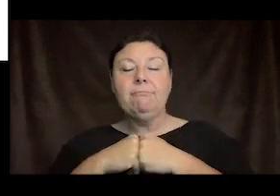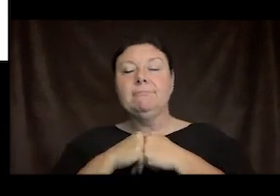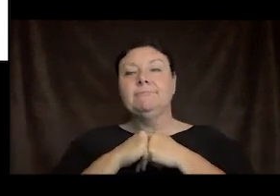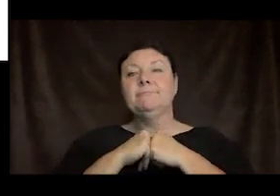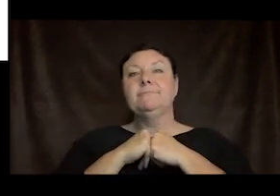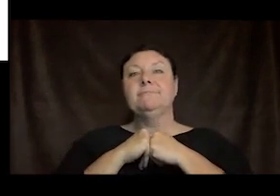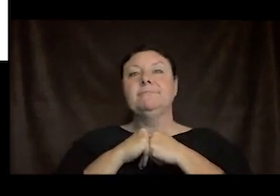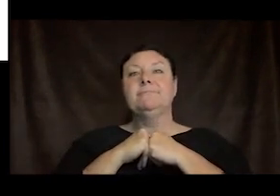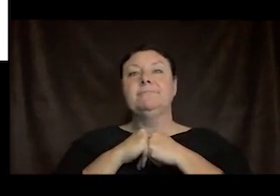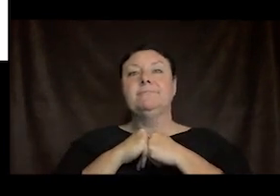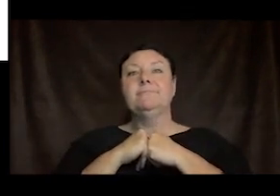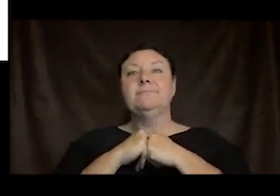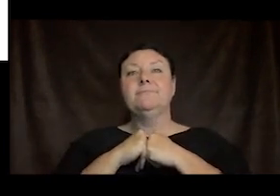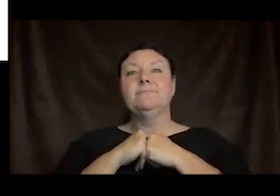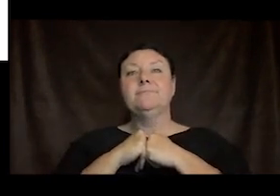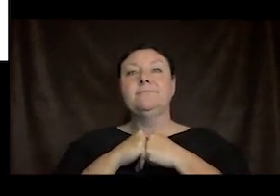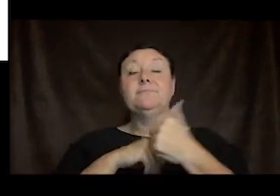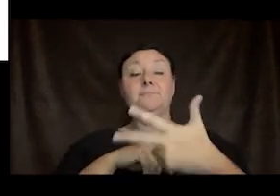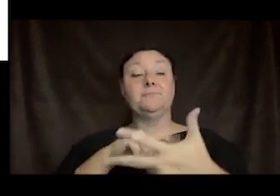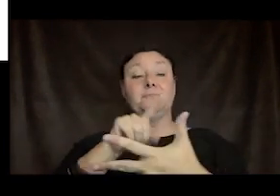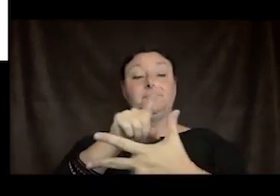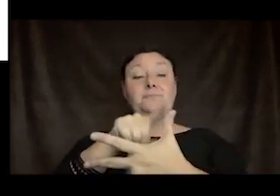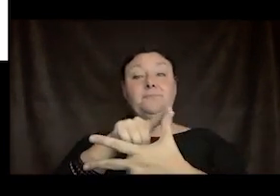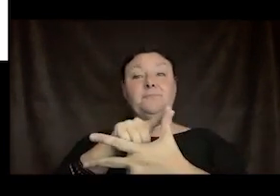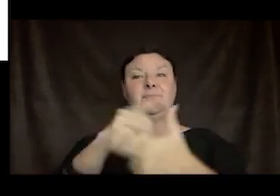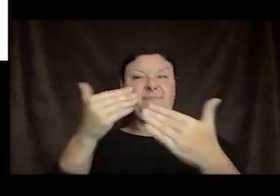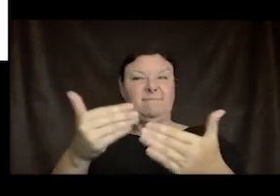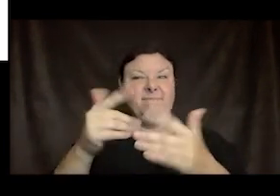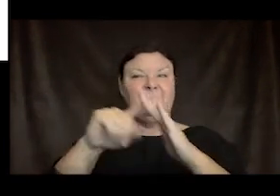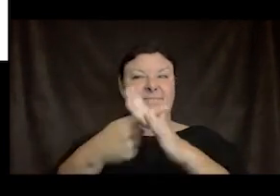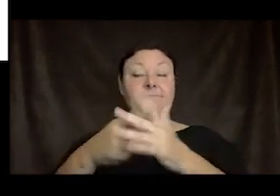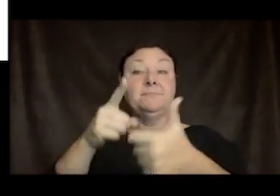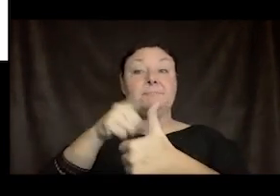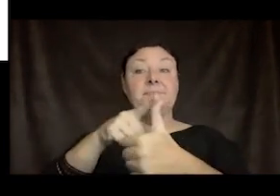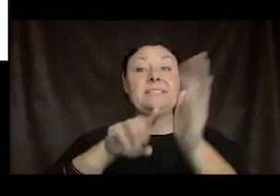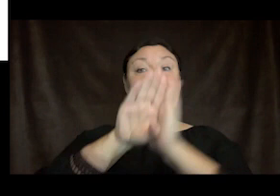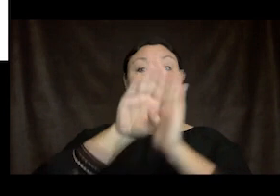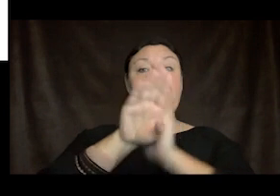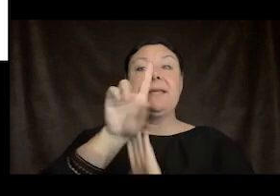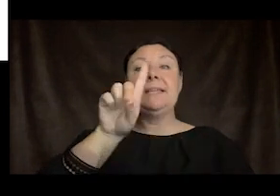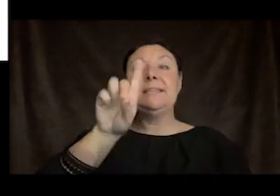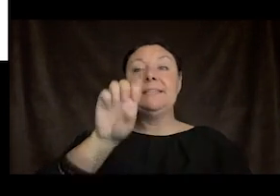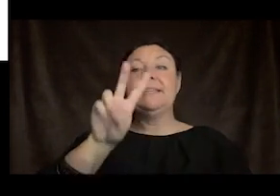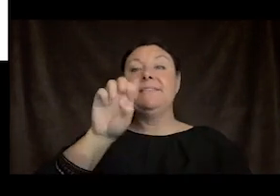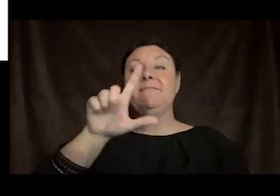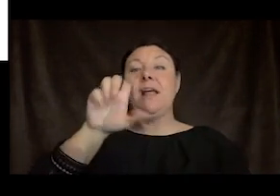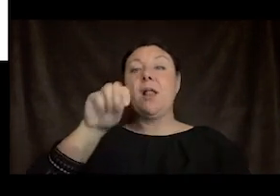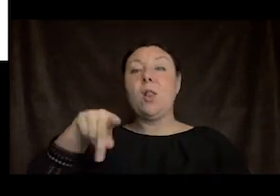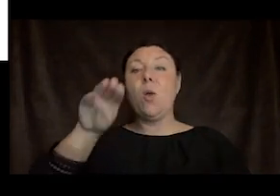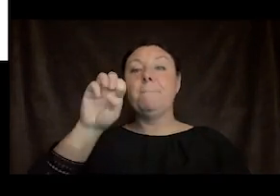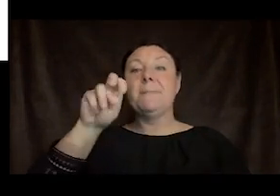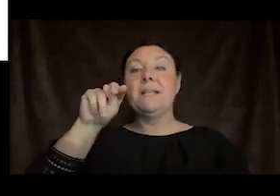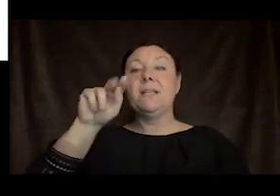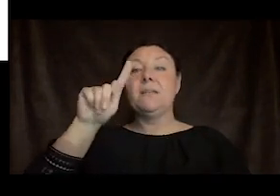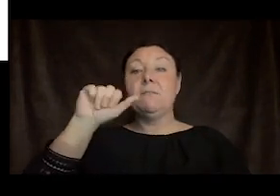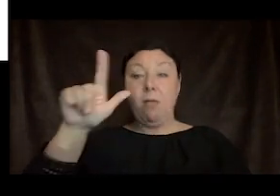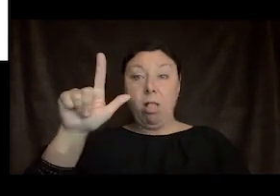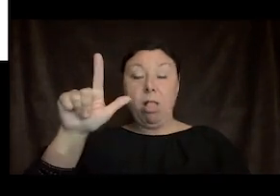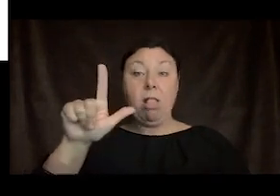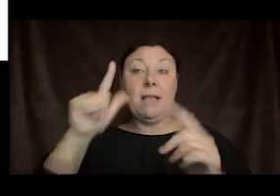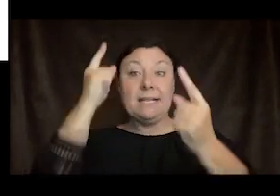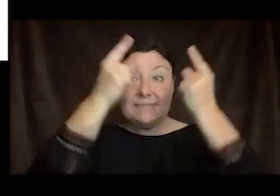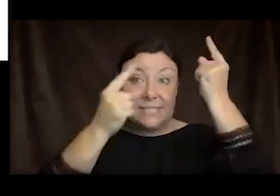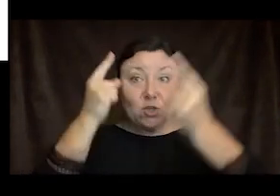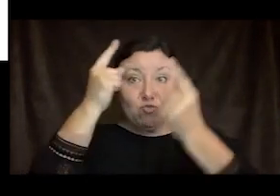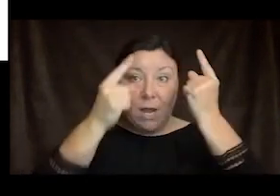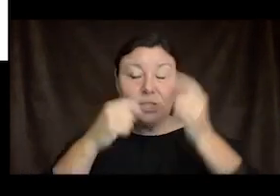literature. So let's start off with developmental considerations. One of the things that we hear often, and